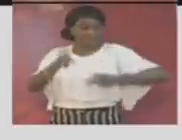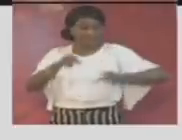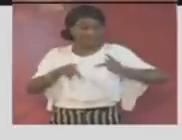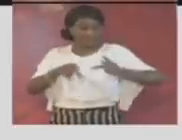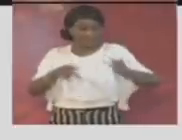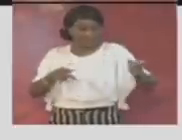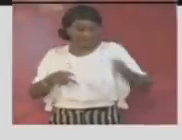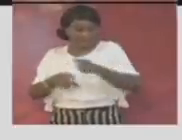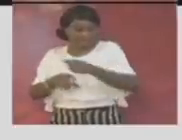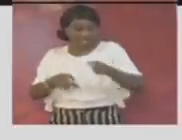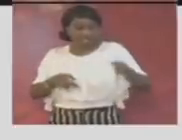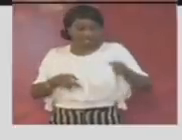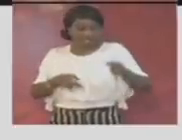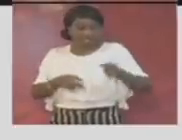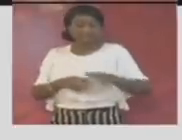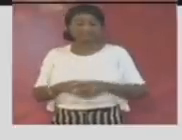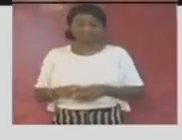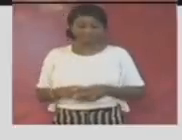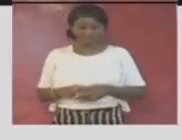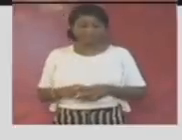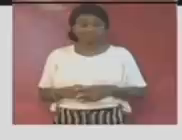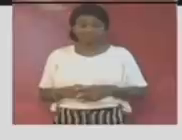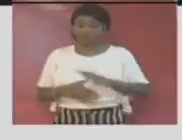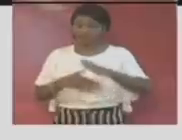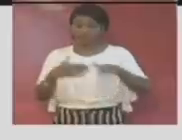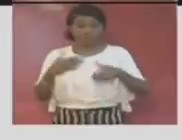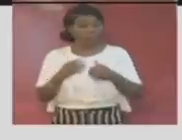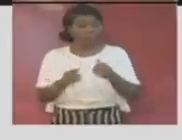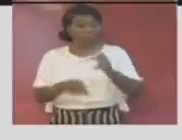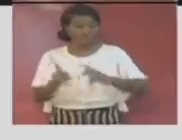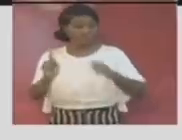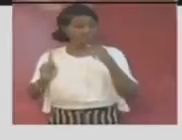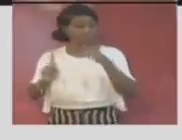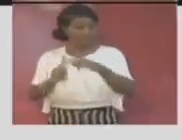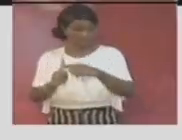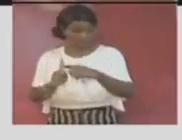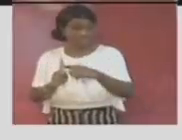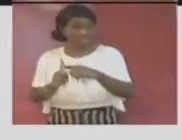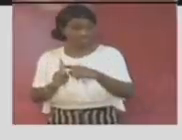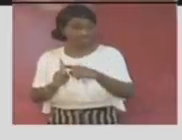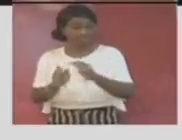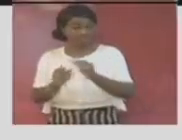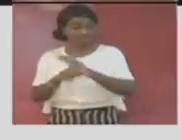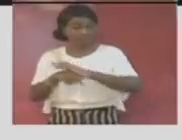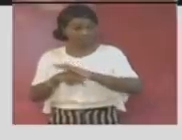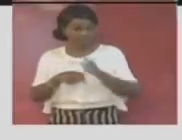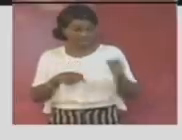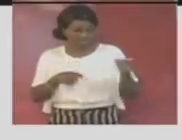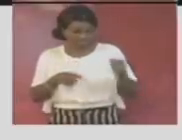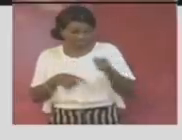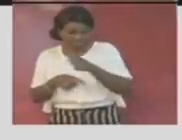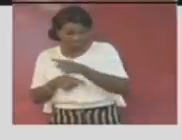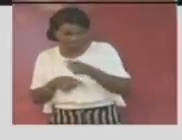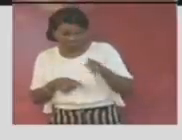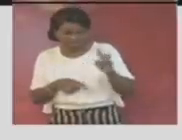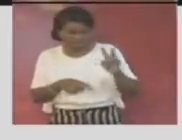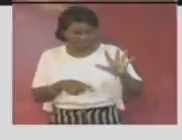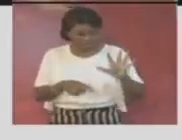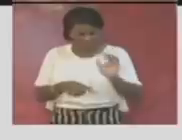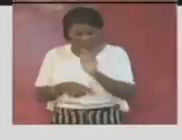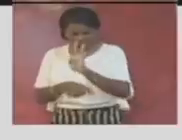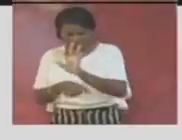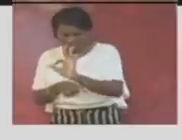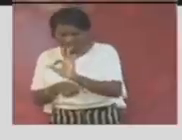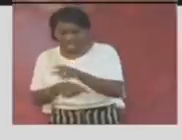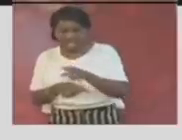point, 55% of all the cases that have been diagnosed have fallen within that age group, and that corresponds to